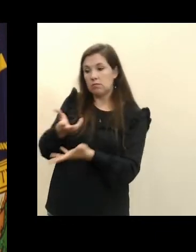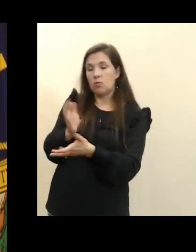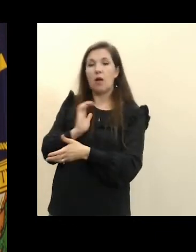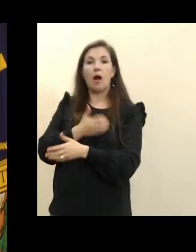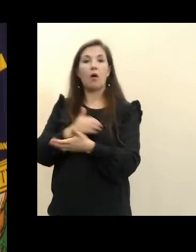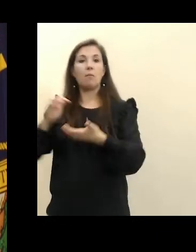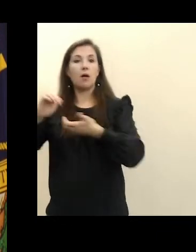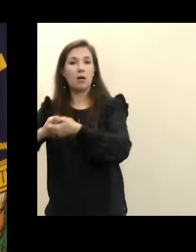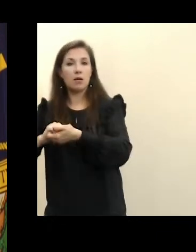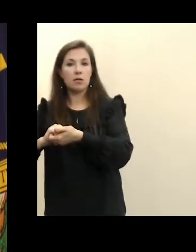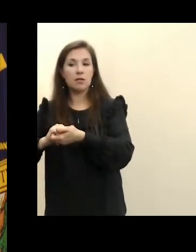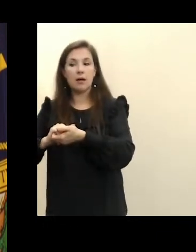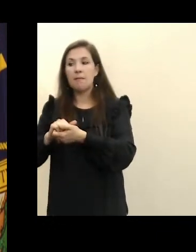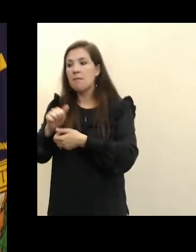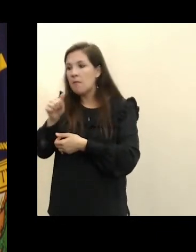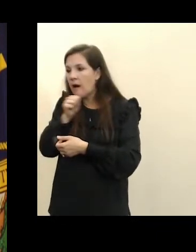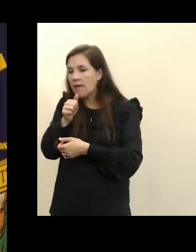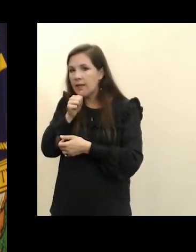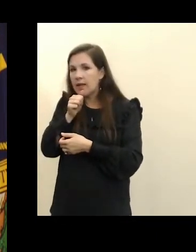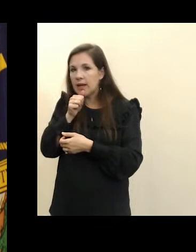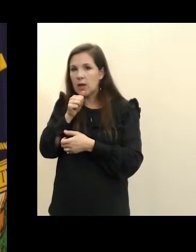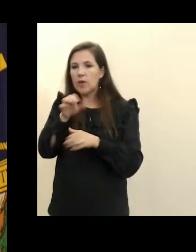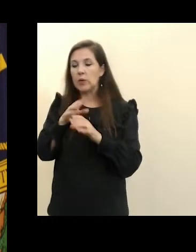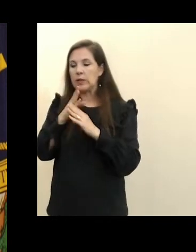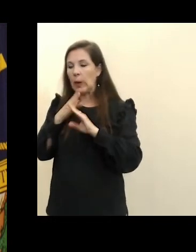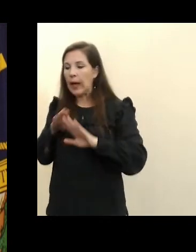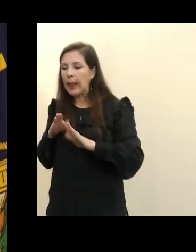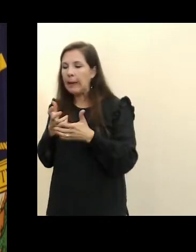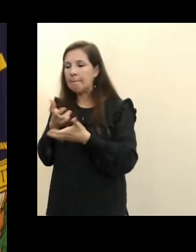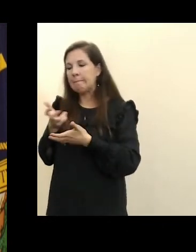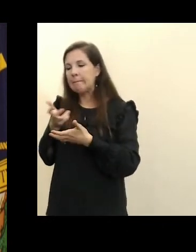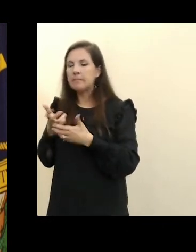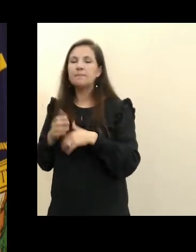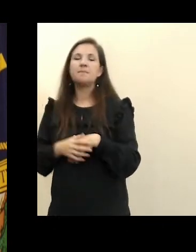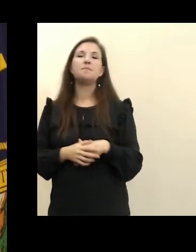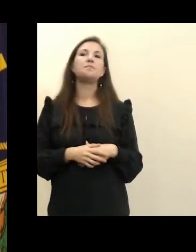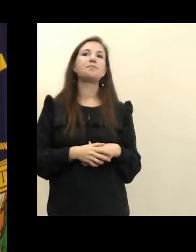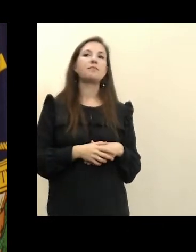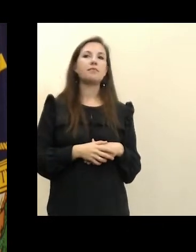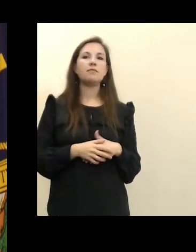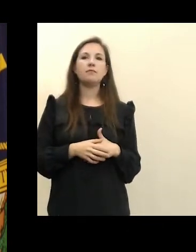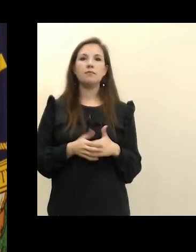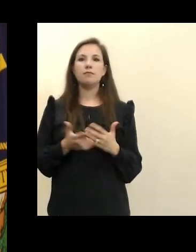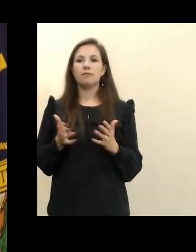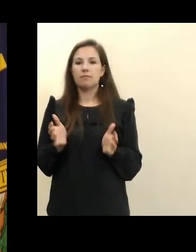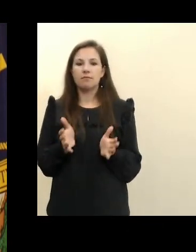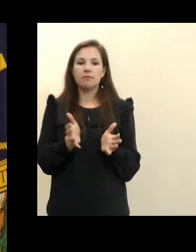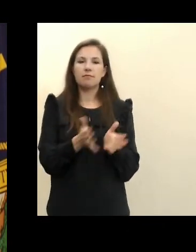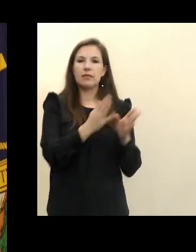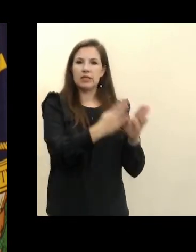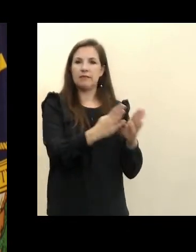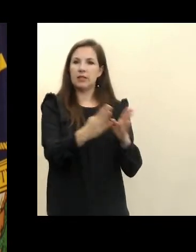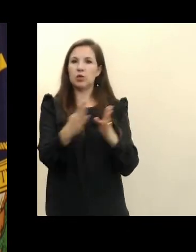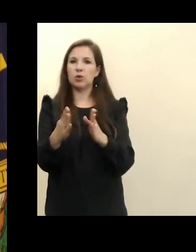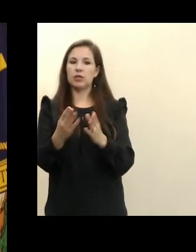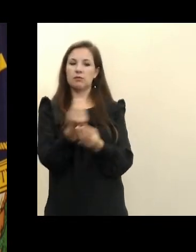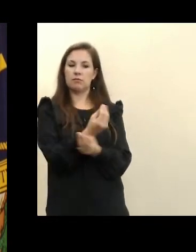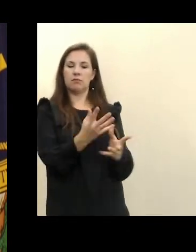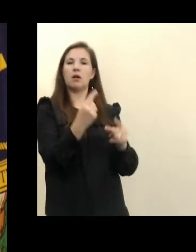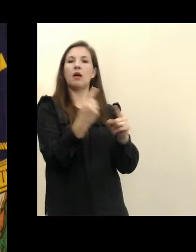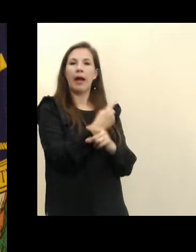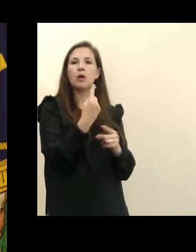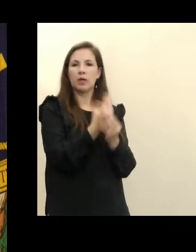partners privately. We've been doing it quietly, sort of behind the scenes, to get individuals accurate